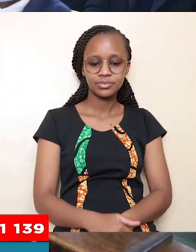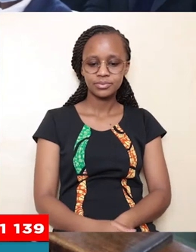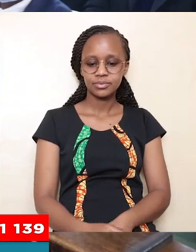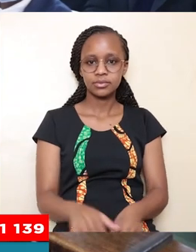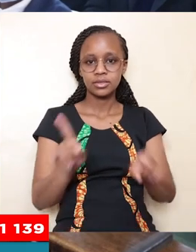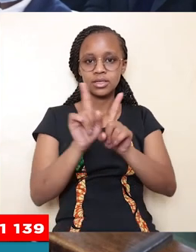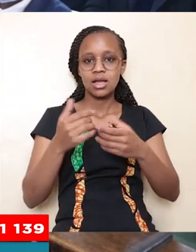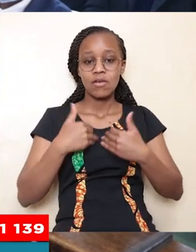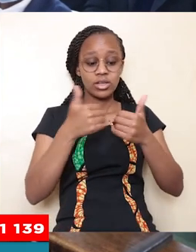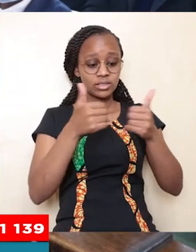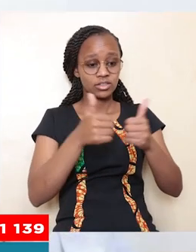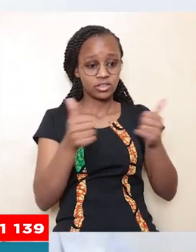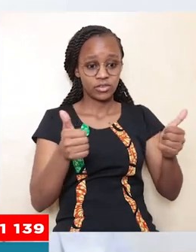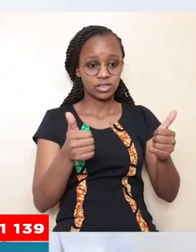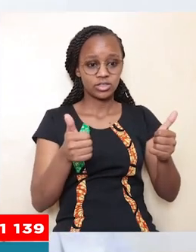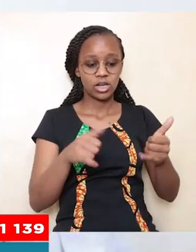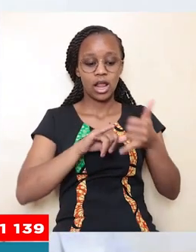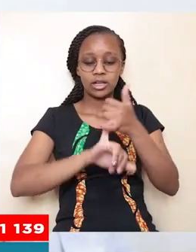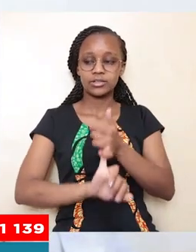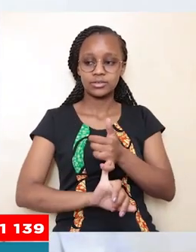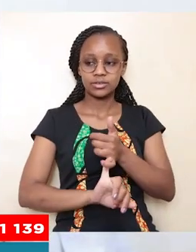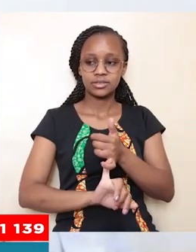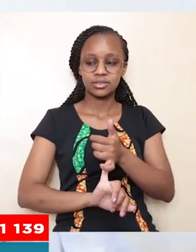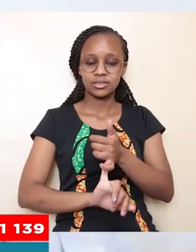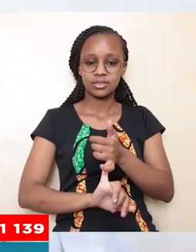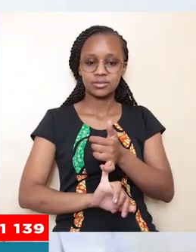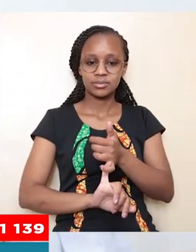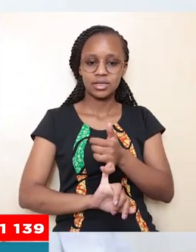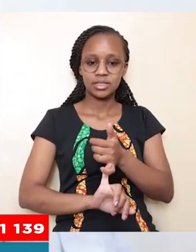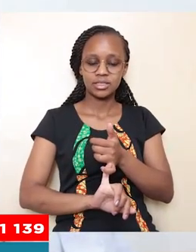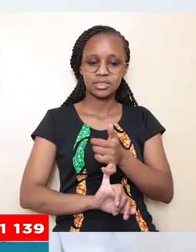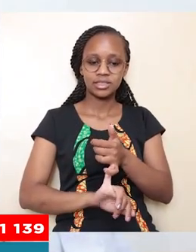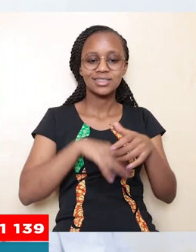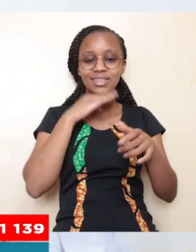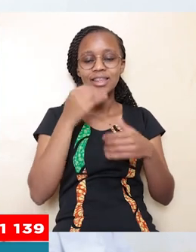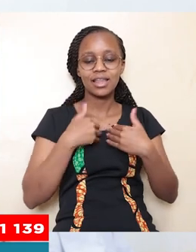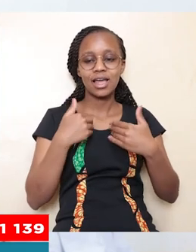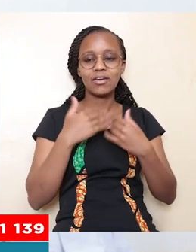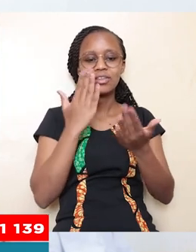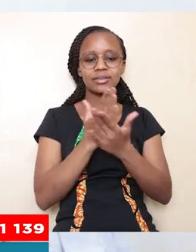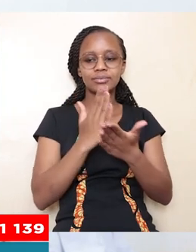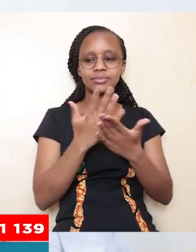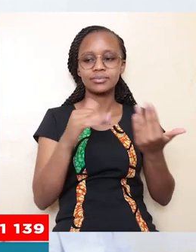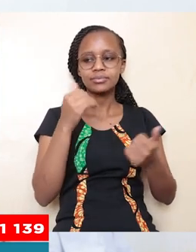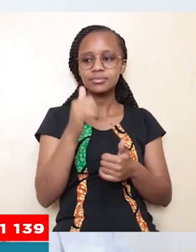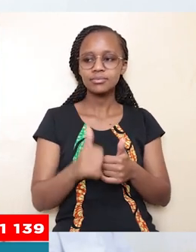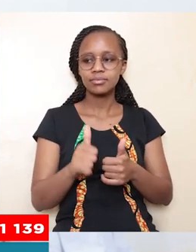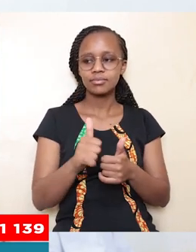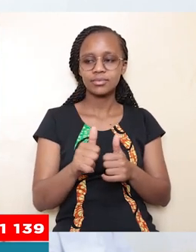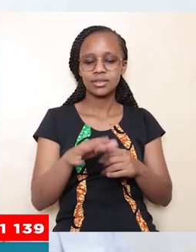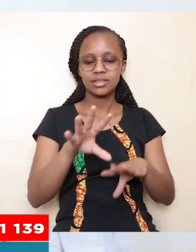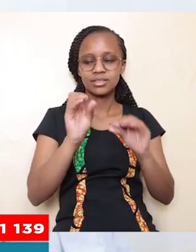So even if there is separation of divorce or there is death, that reality alone is never taken